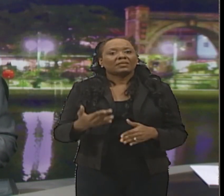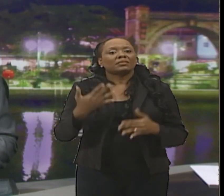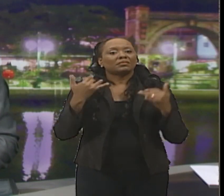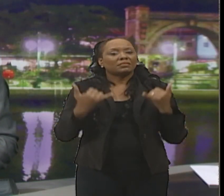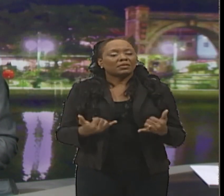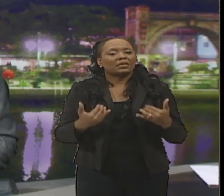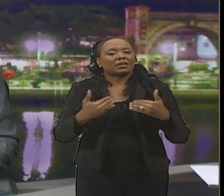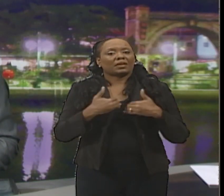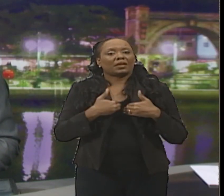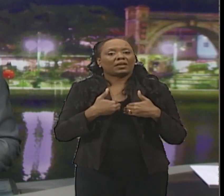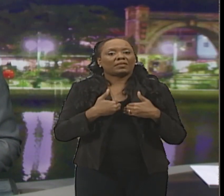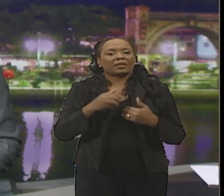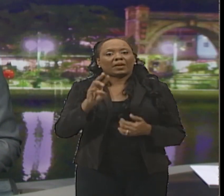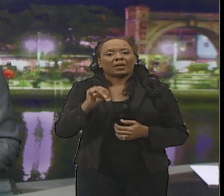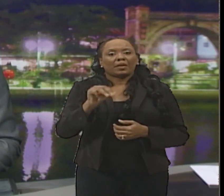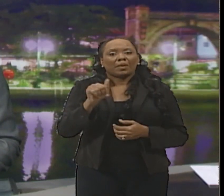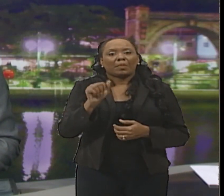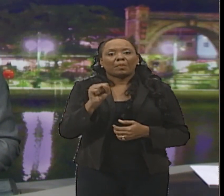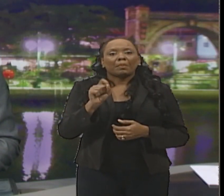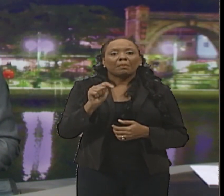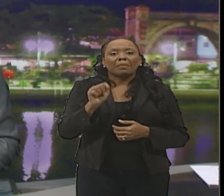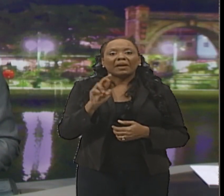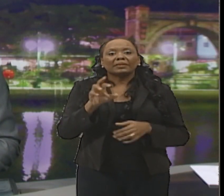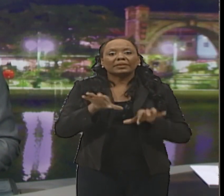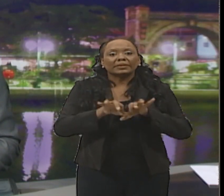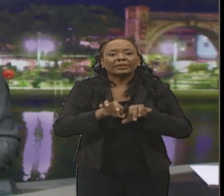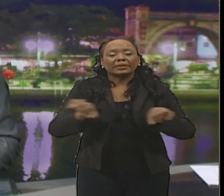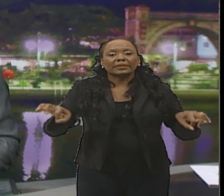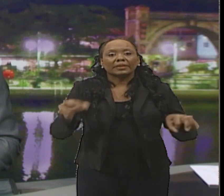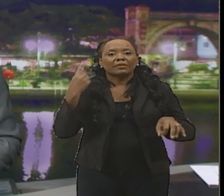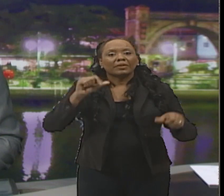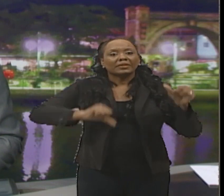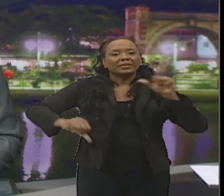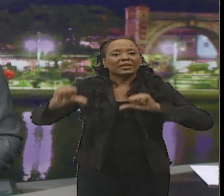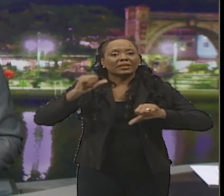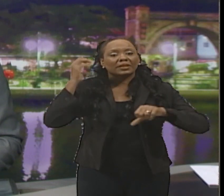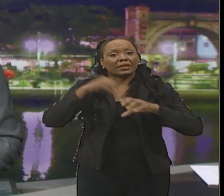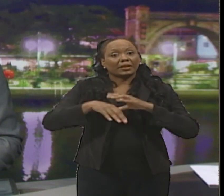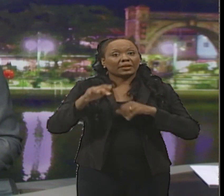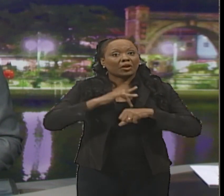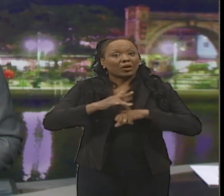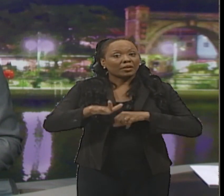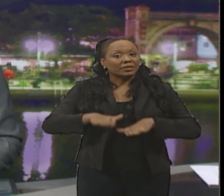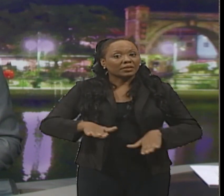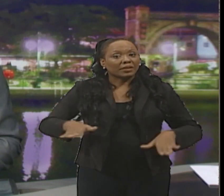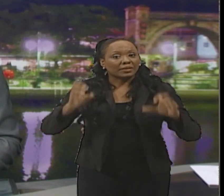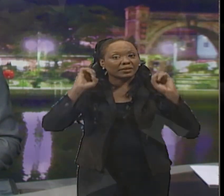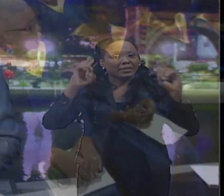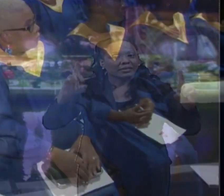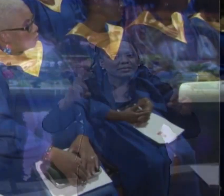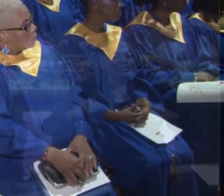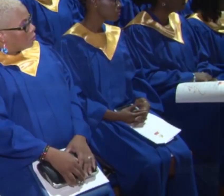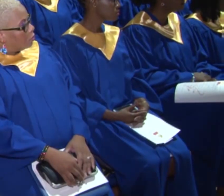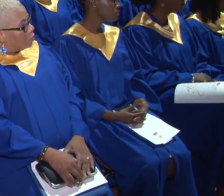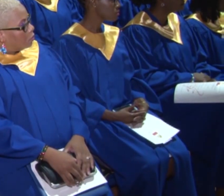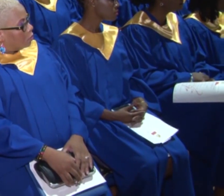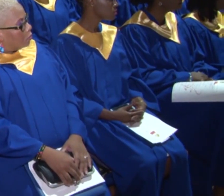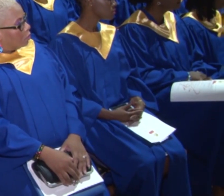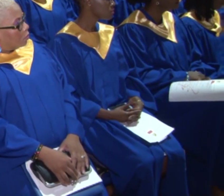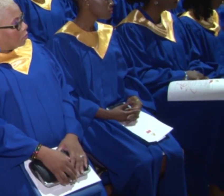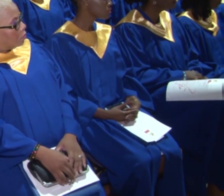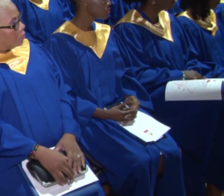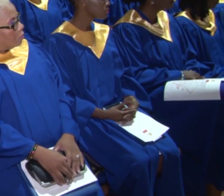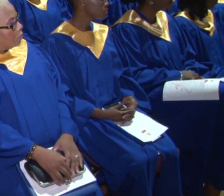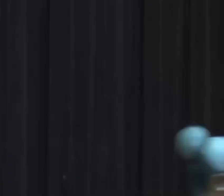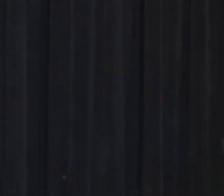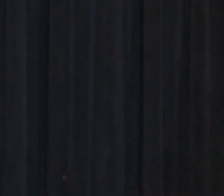having completed their Master of Science degree in early childhood education. They're the latest to graduate through the partnership between the Ministry of